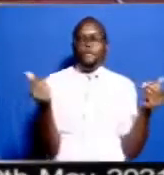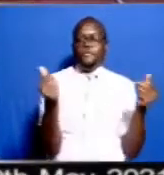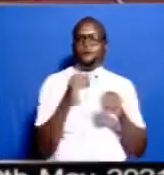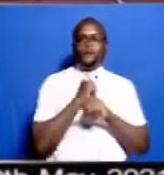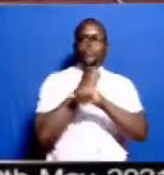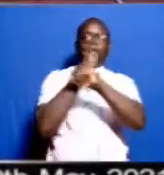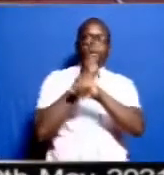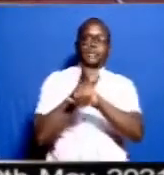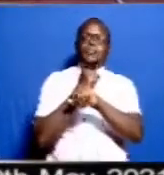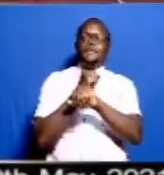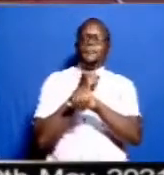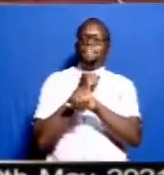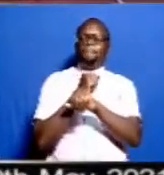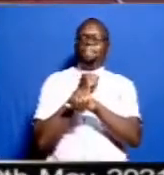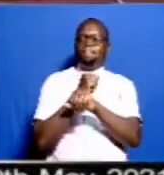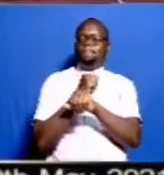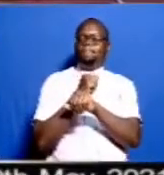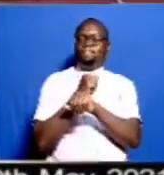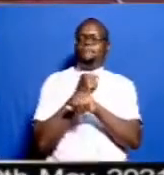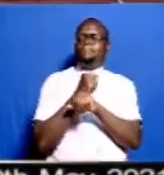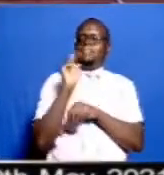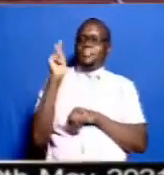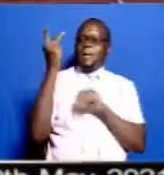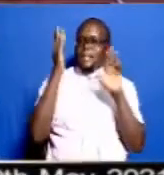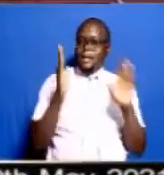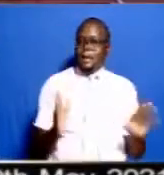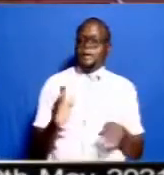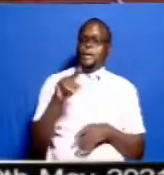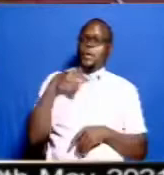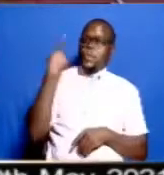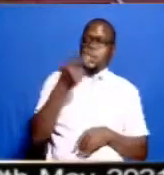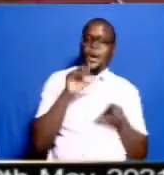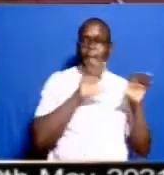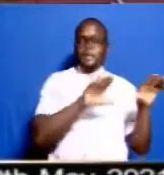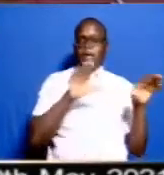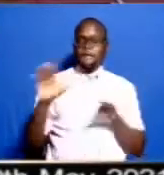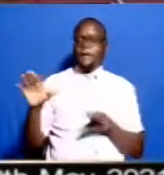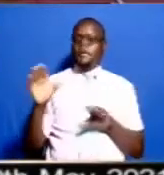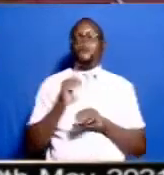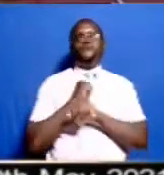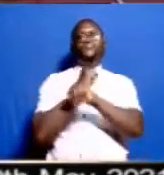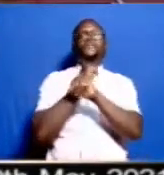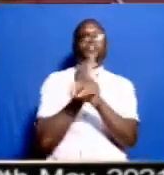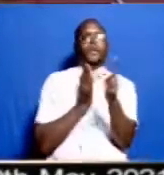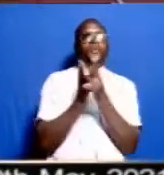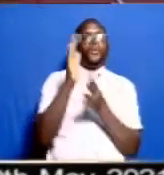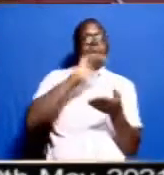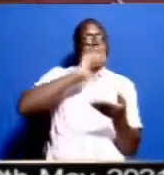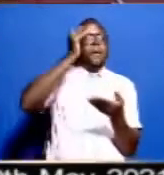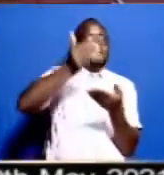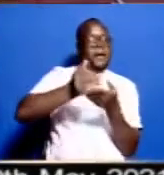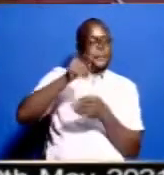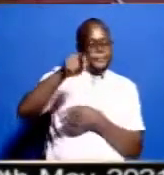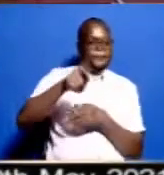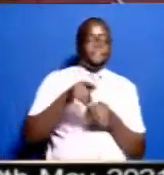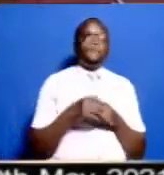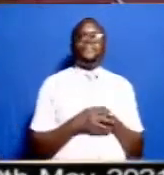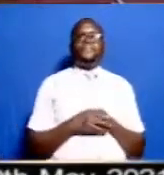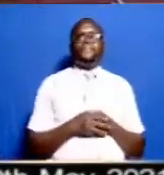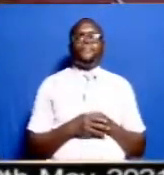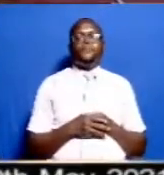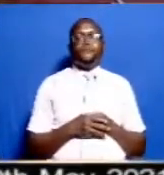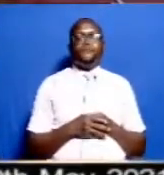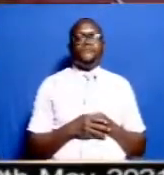prevent the suffering or to ameliorate the suffering which the drought visit on our citizens and our